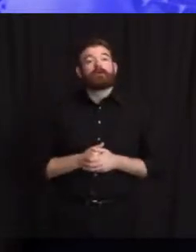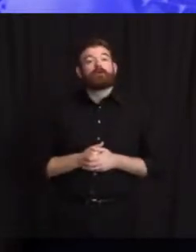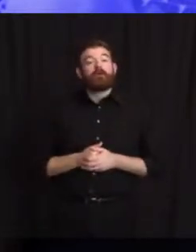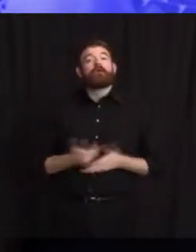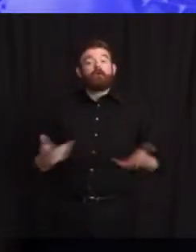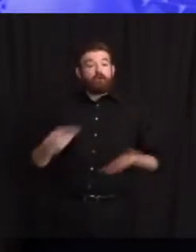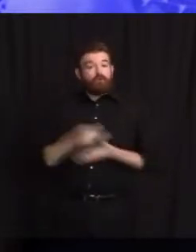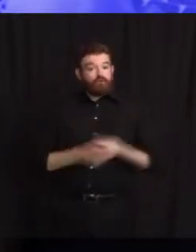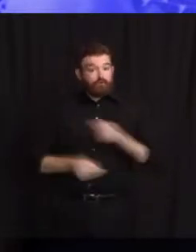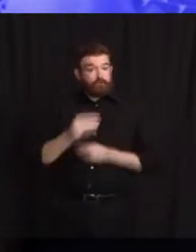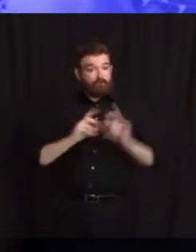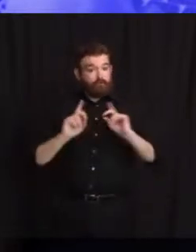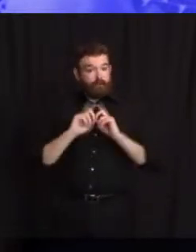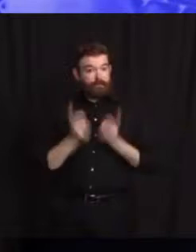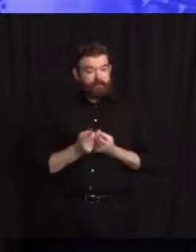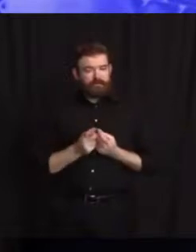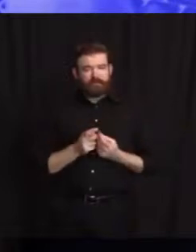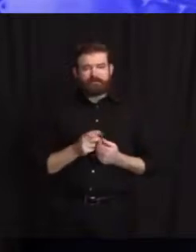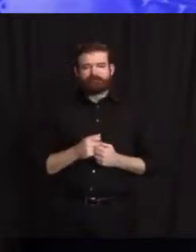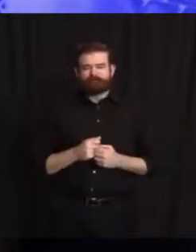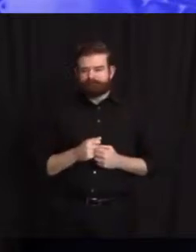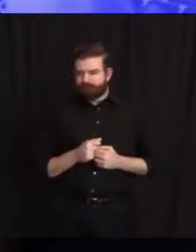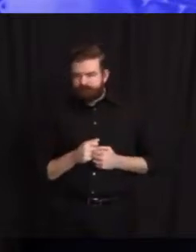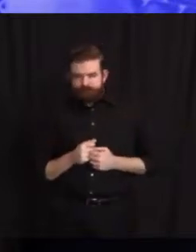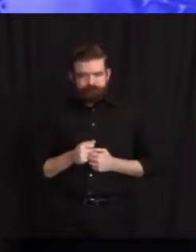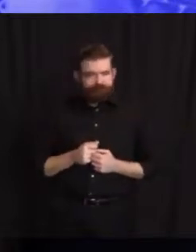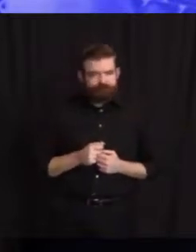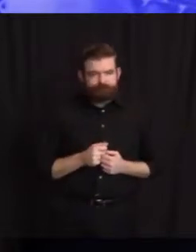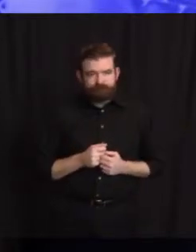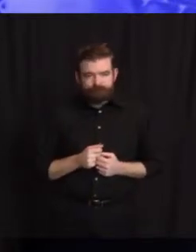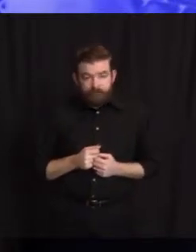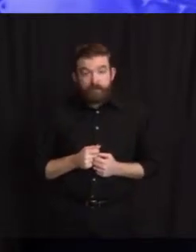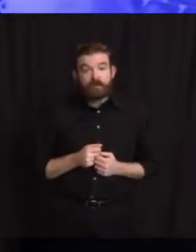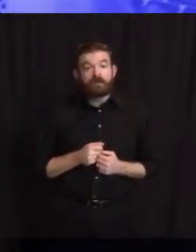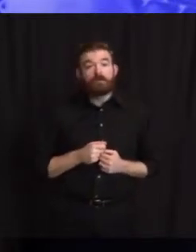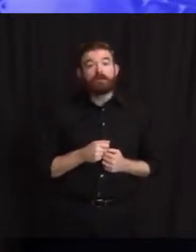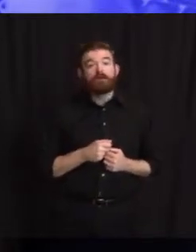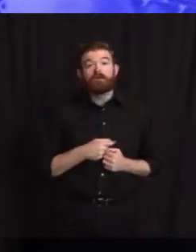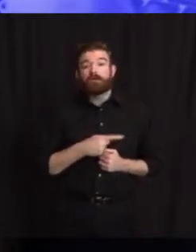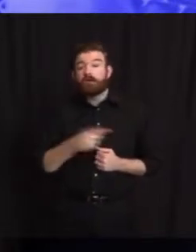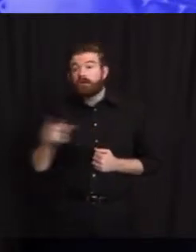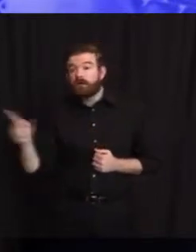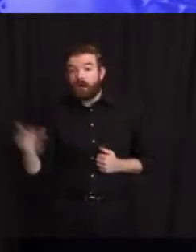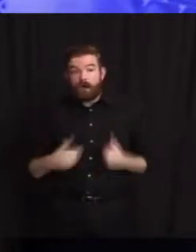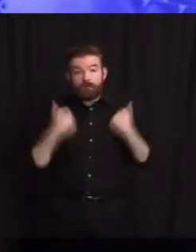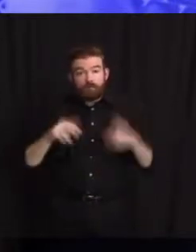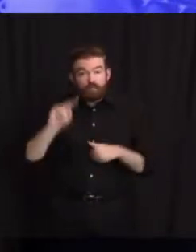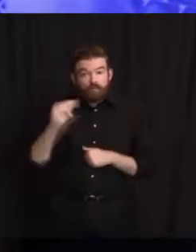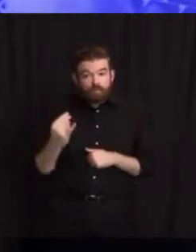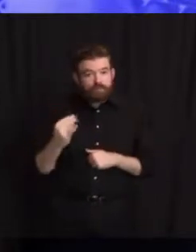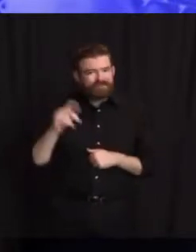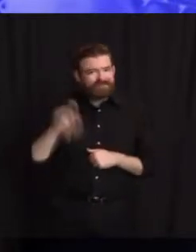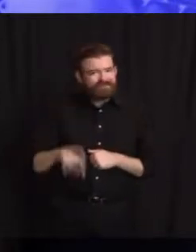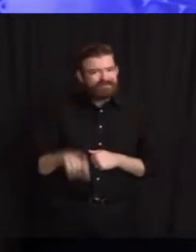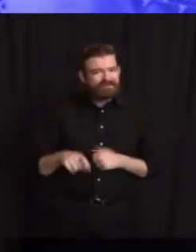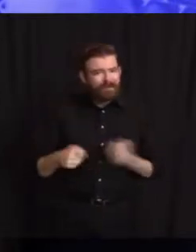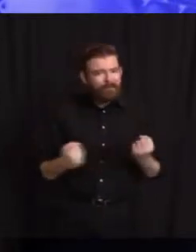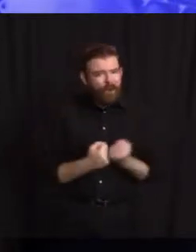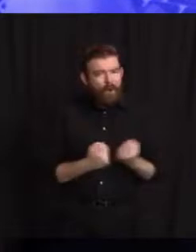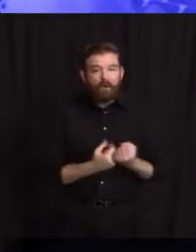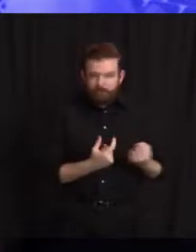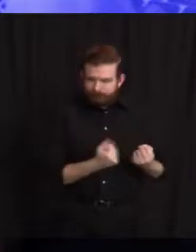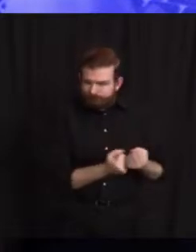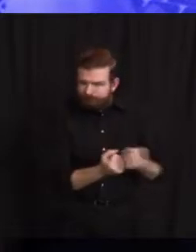of New Jersey have the resources and support they need to address this brutal public health crisis. At the same